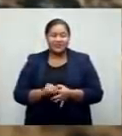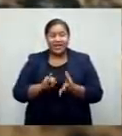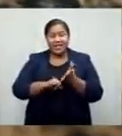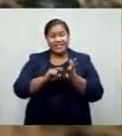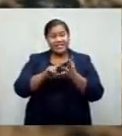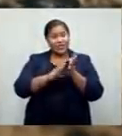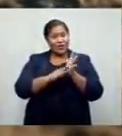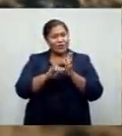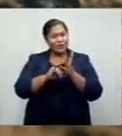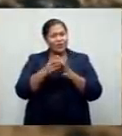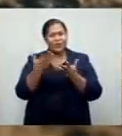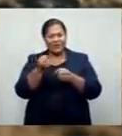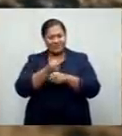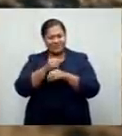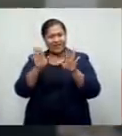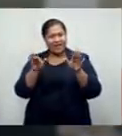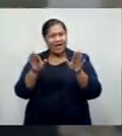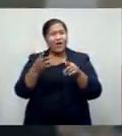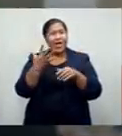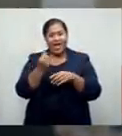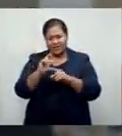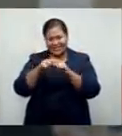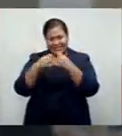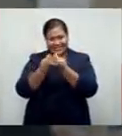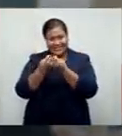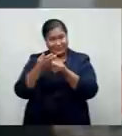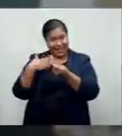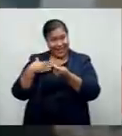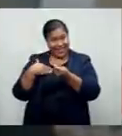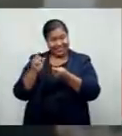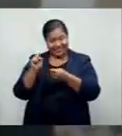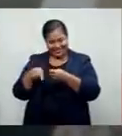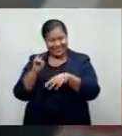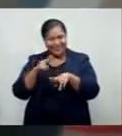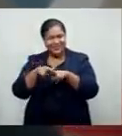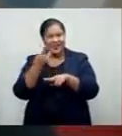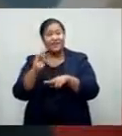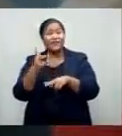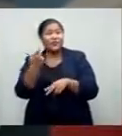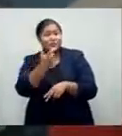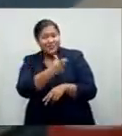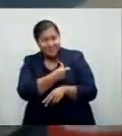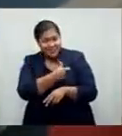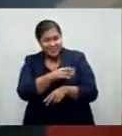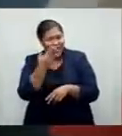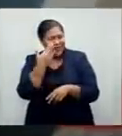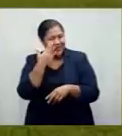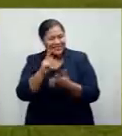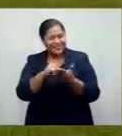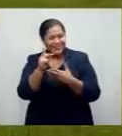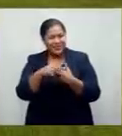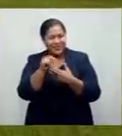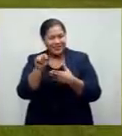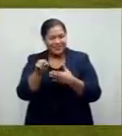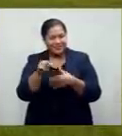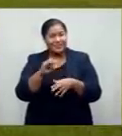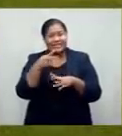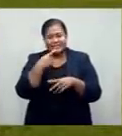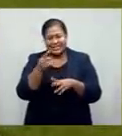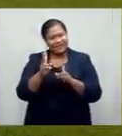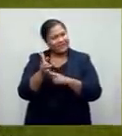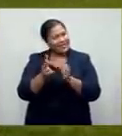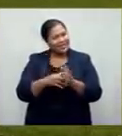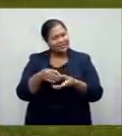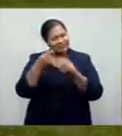Somosomo villages in Ngau are expecting a team of health officials this Friday for the vaccination awareness program and says villagers